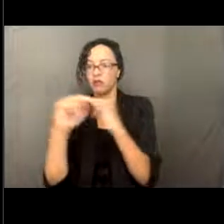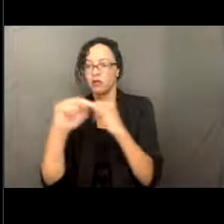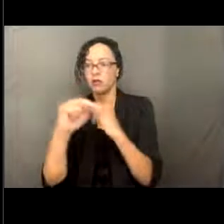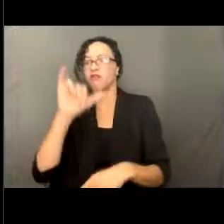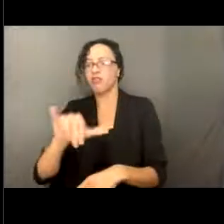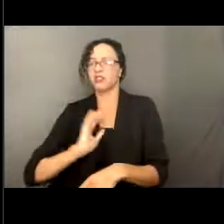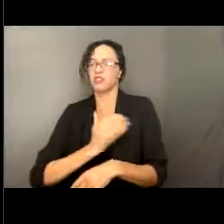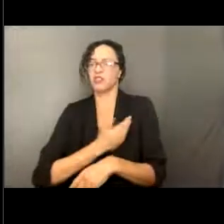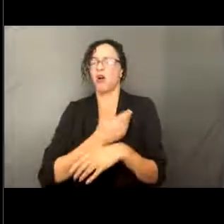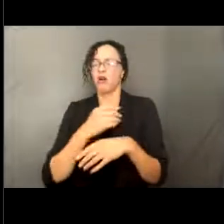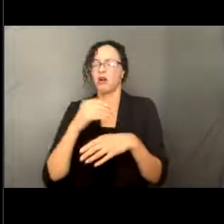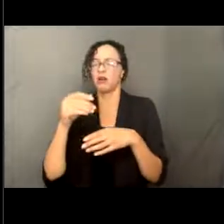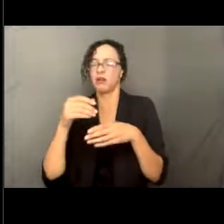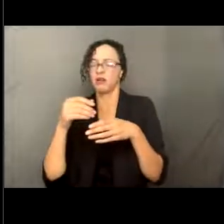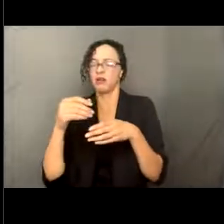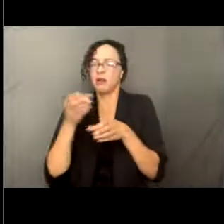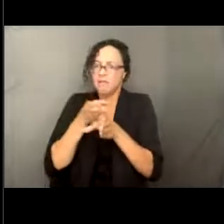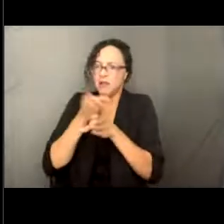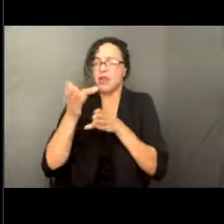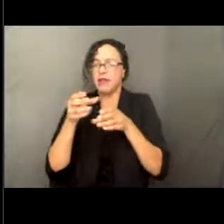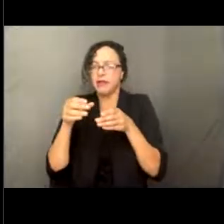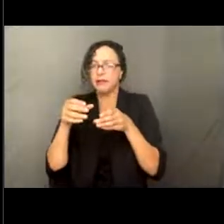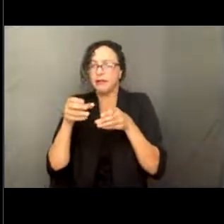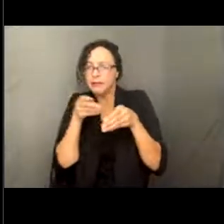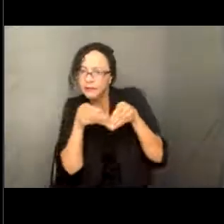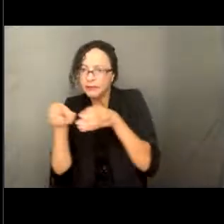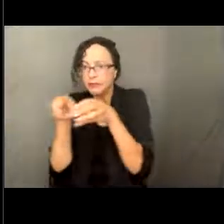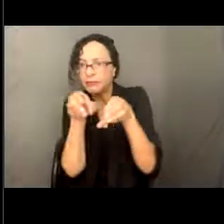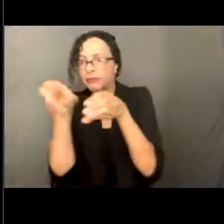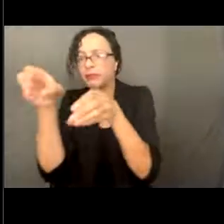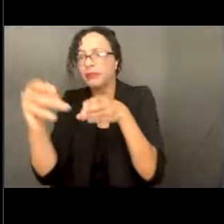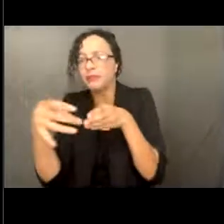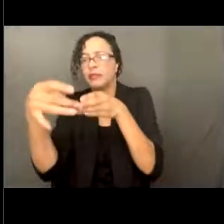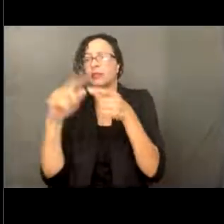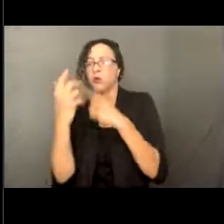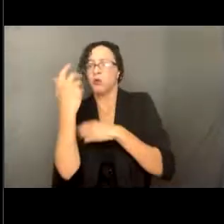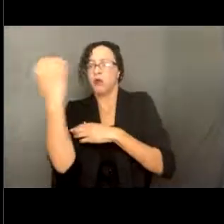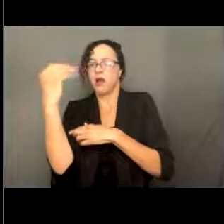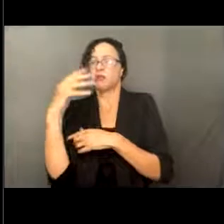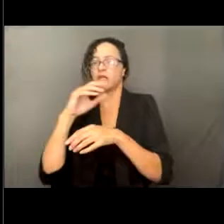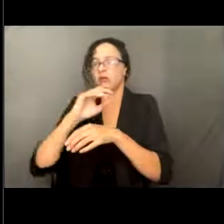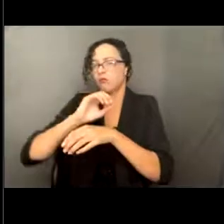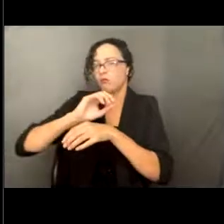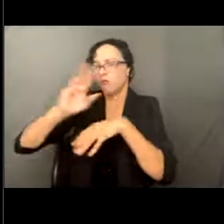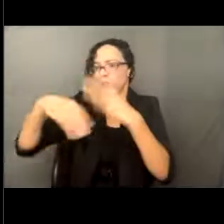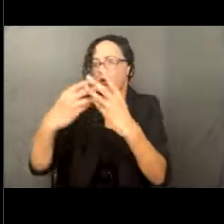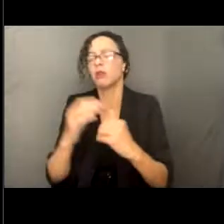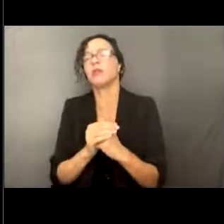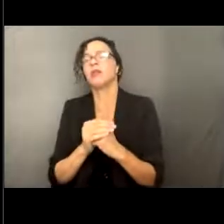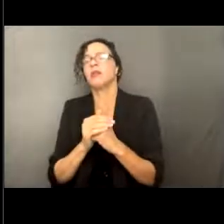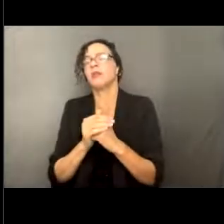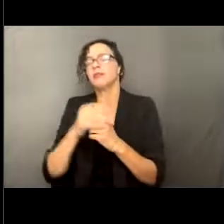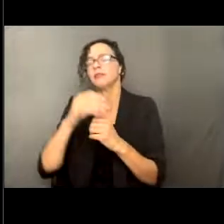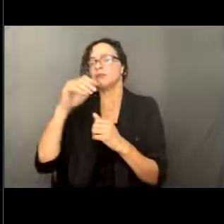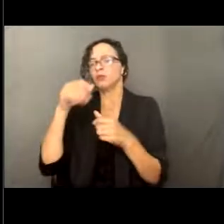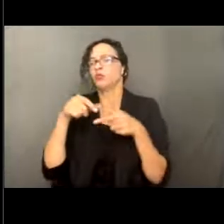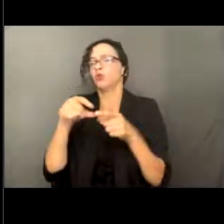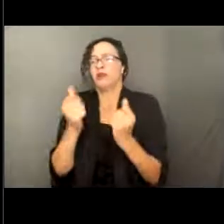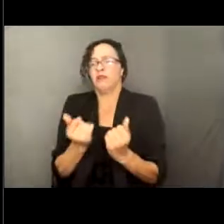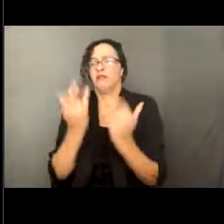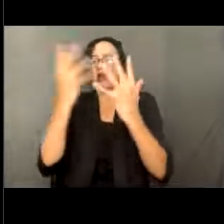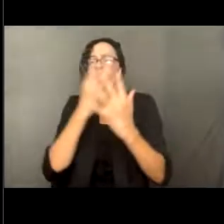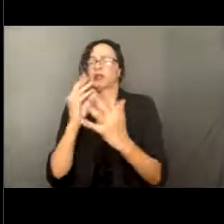outside world. And as it was shown during the Thomas fire, the debris flow, and the Lock and Cheetah slide a few years back, we turned very